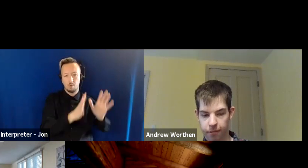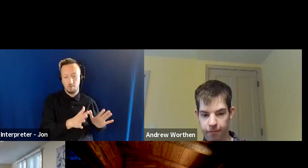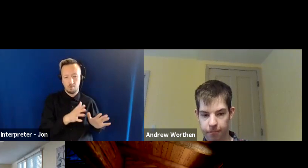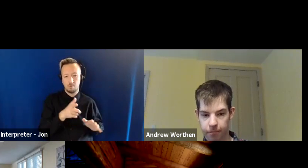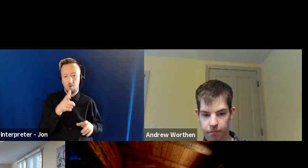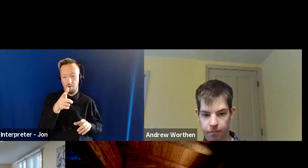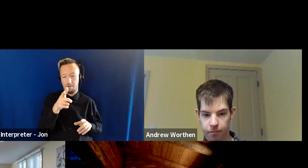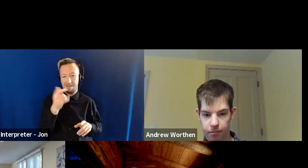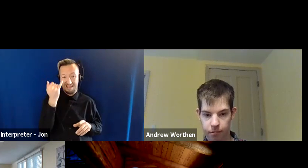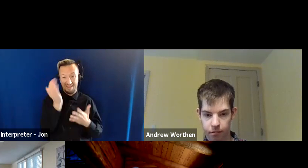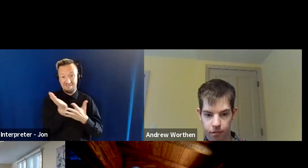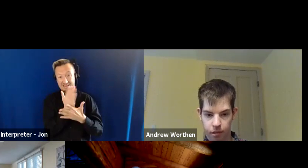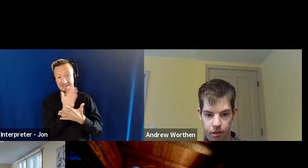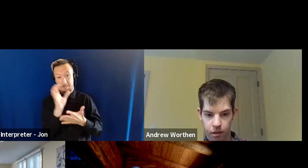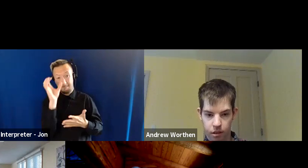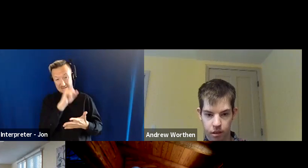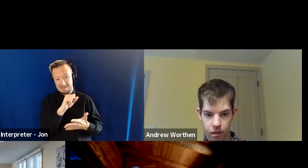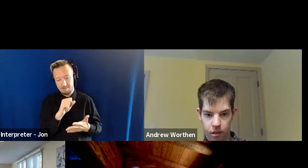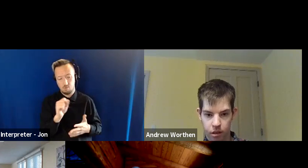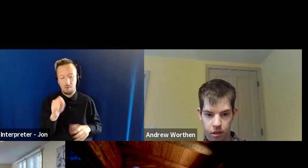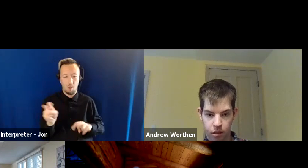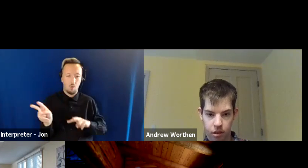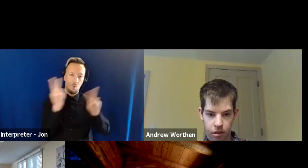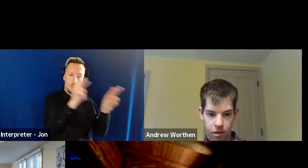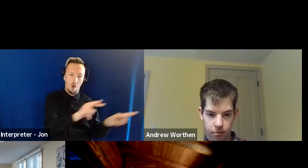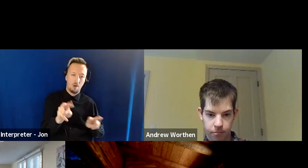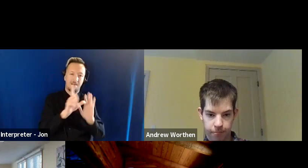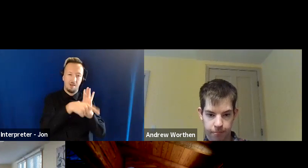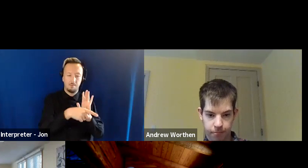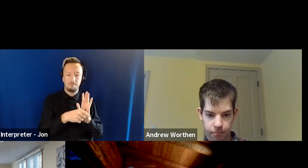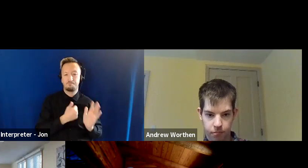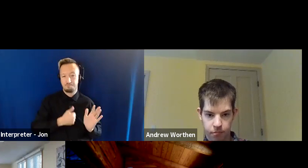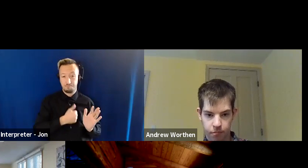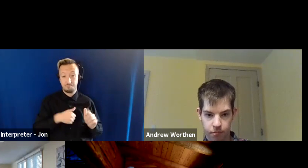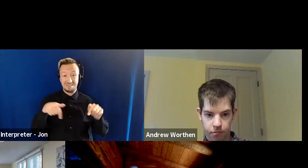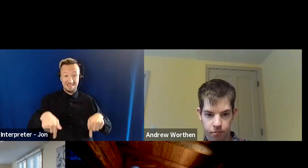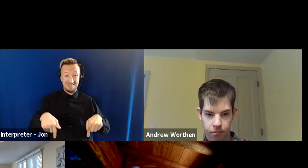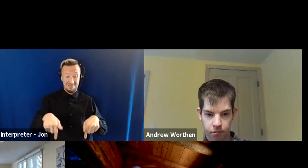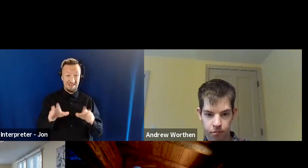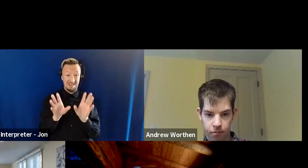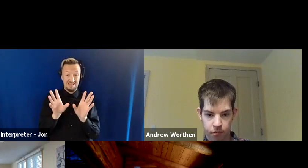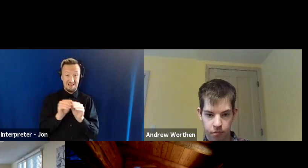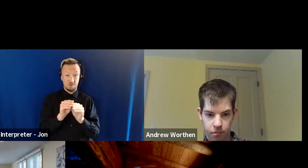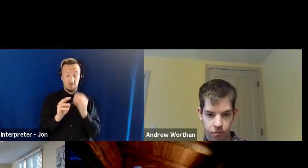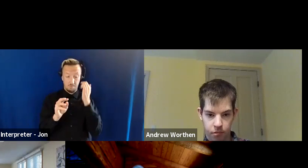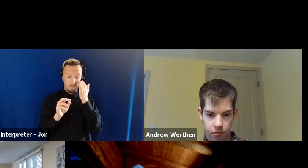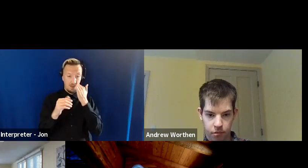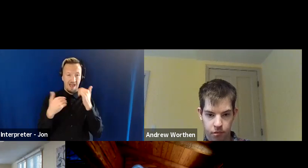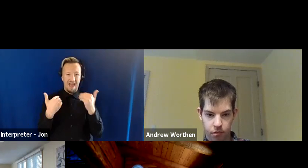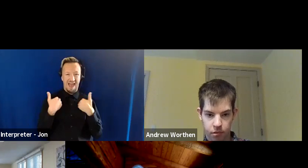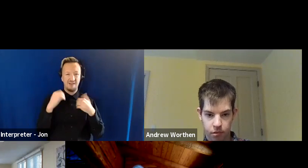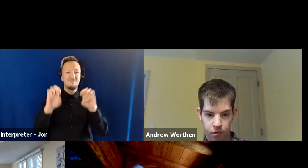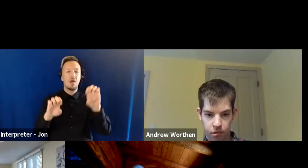half that you missed. And we do apologize for that. There will be an evaluation for the session that's going to be put in